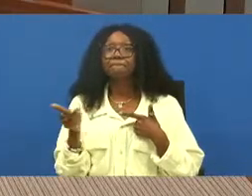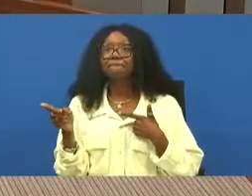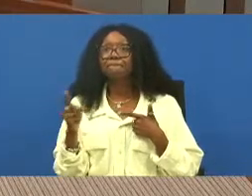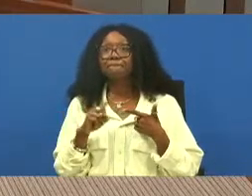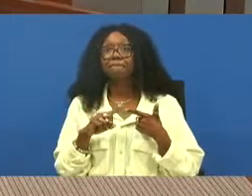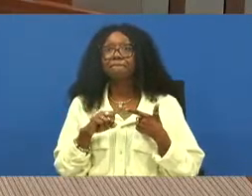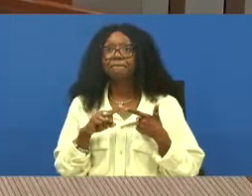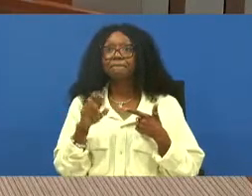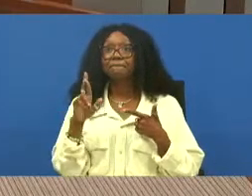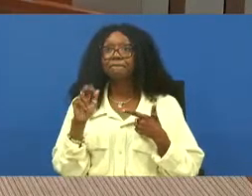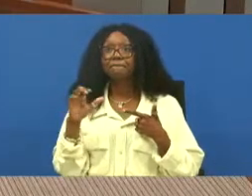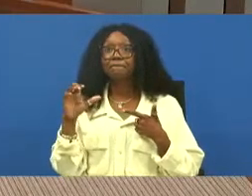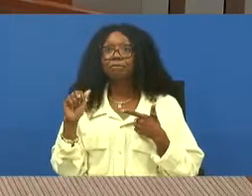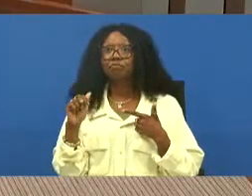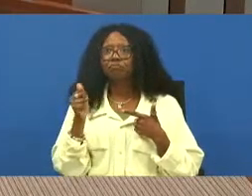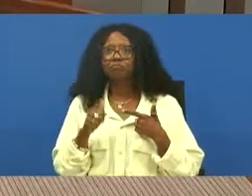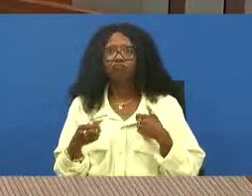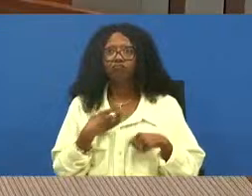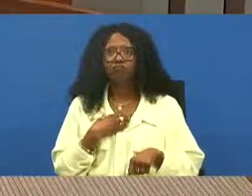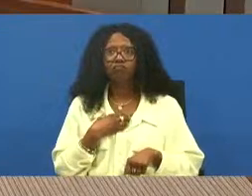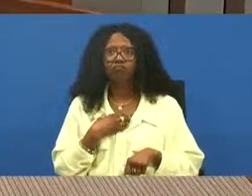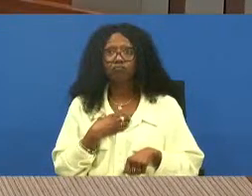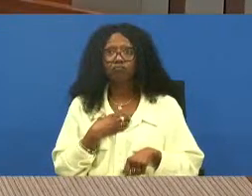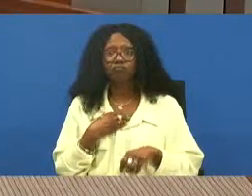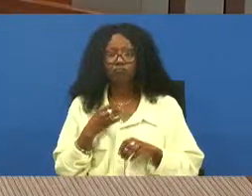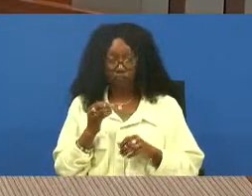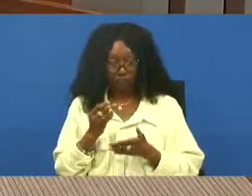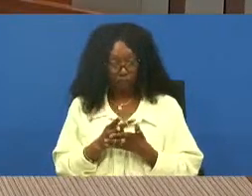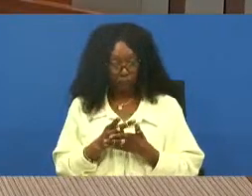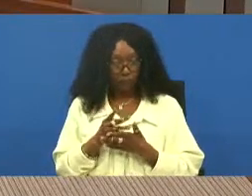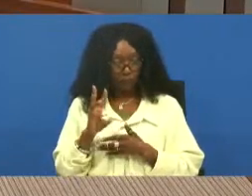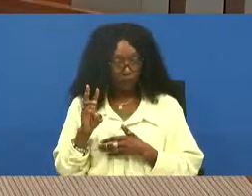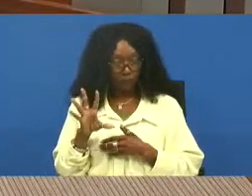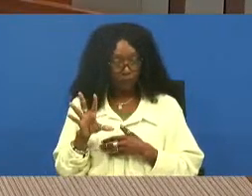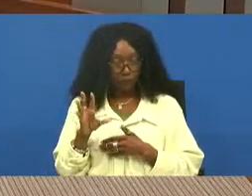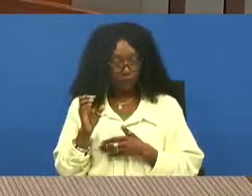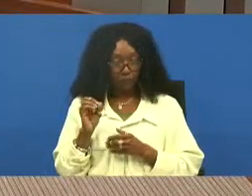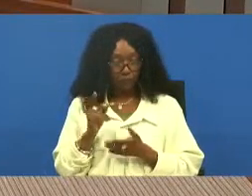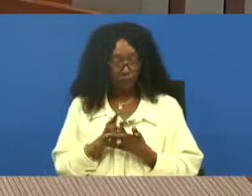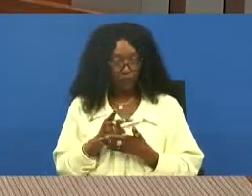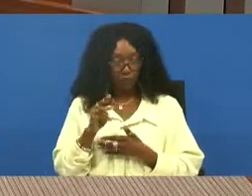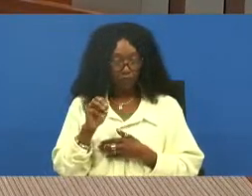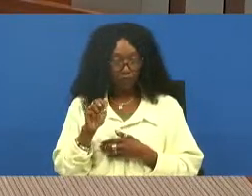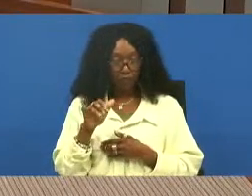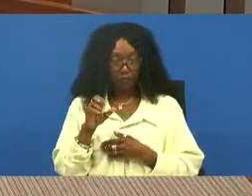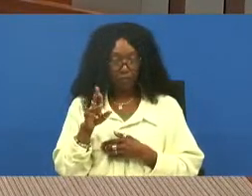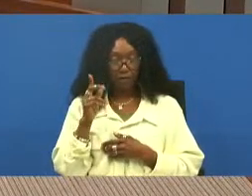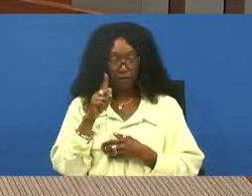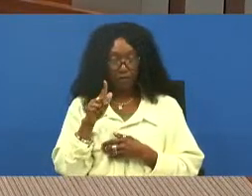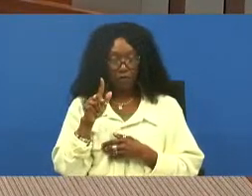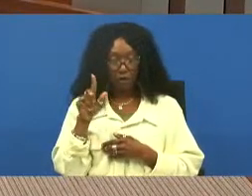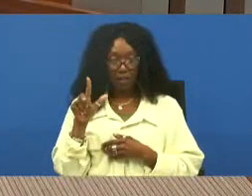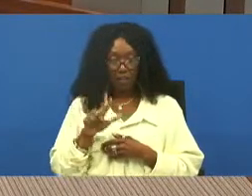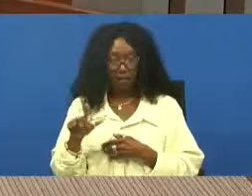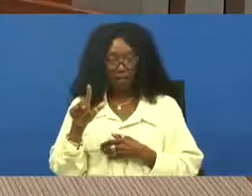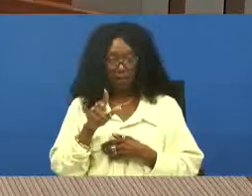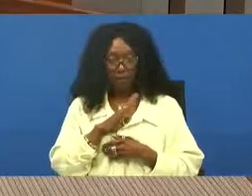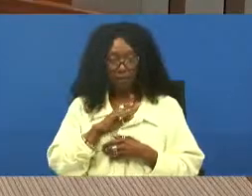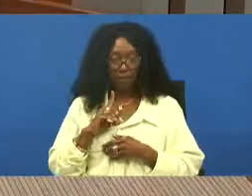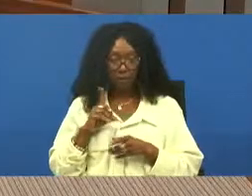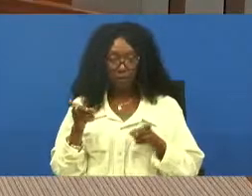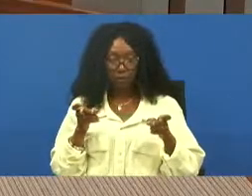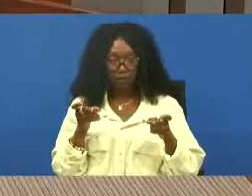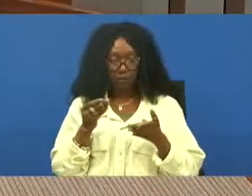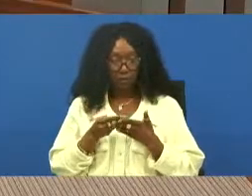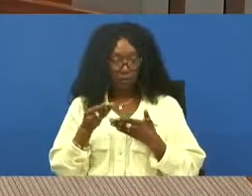Second by Councilwoman Rocca. Any opposed? Motion carries. Item 65, authorizing Mayor President on behalf of the Library Board of Control to